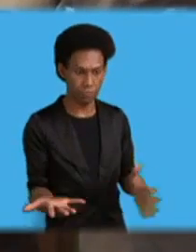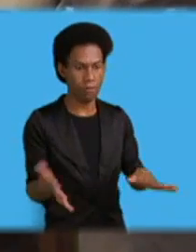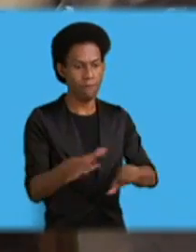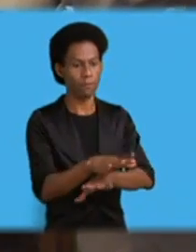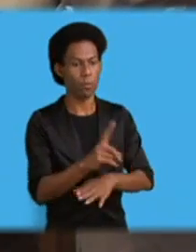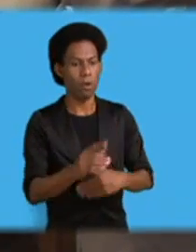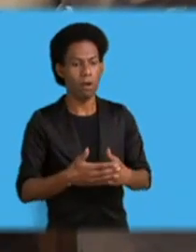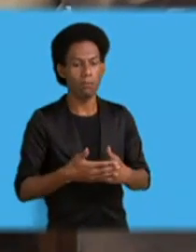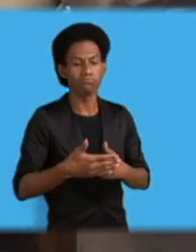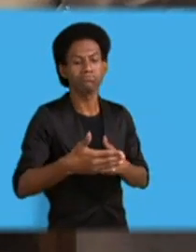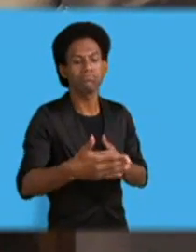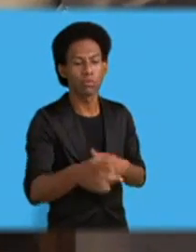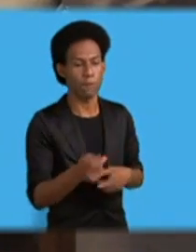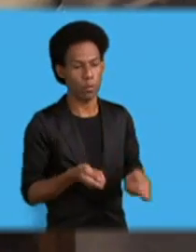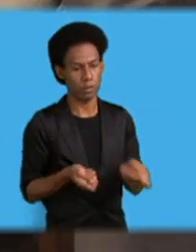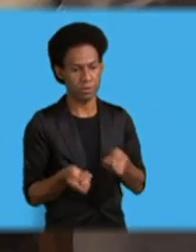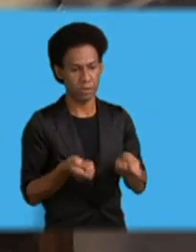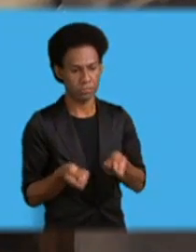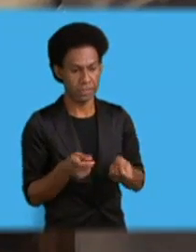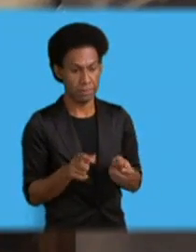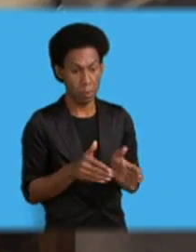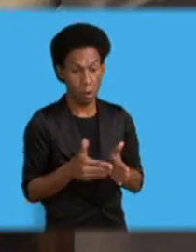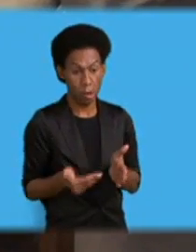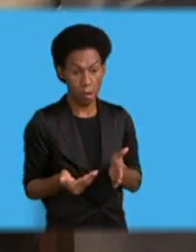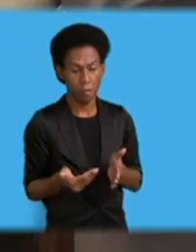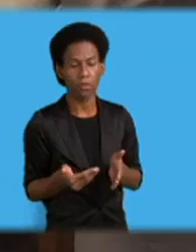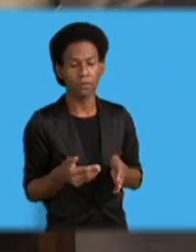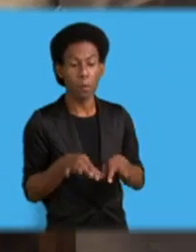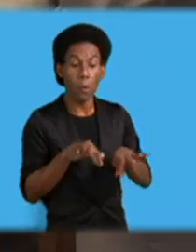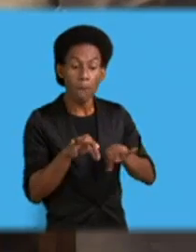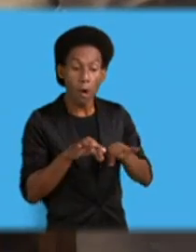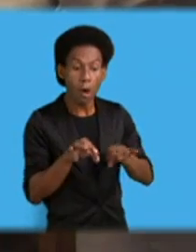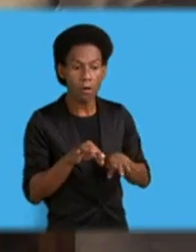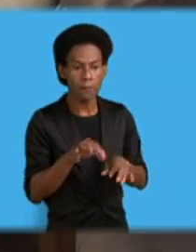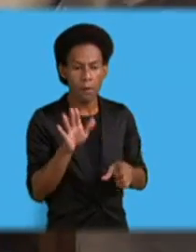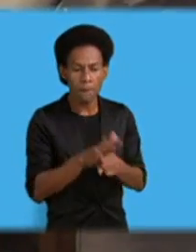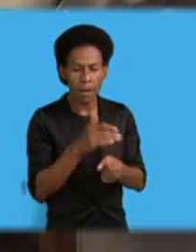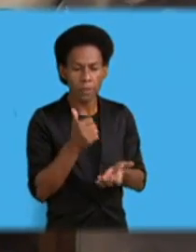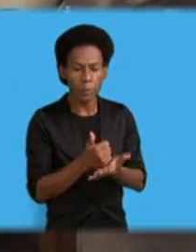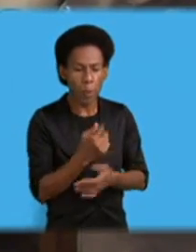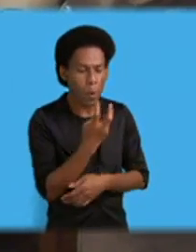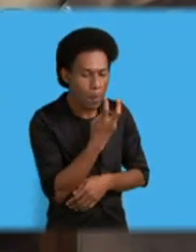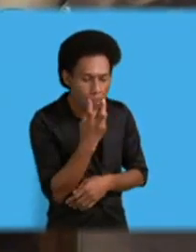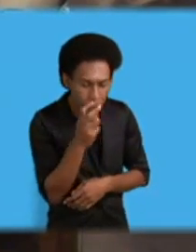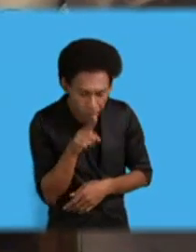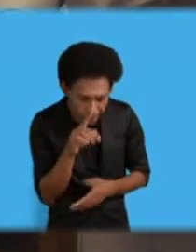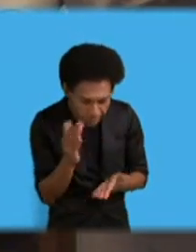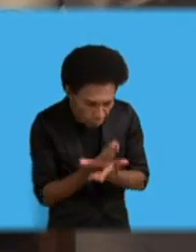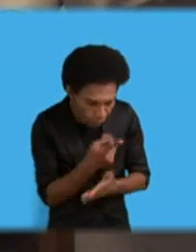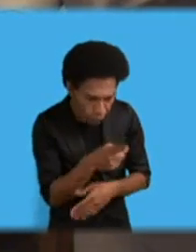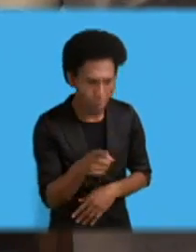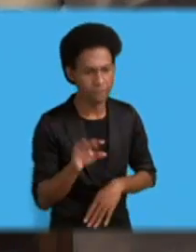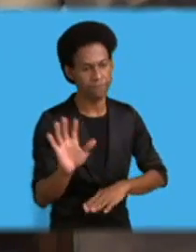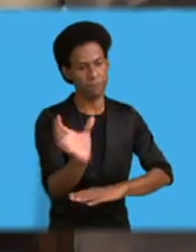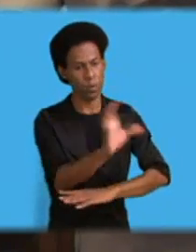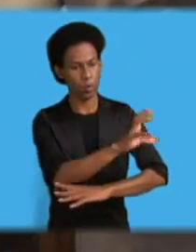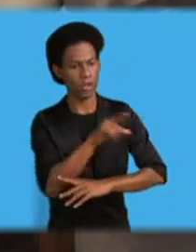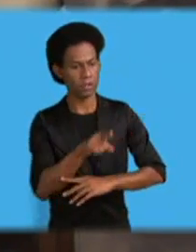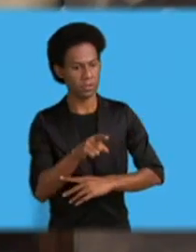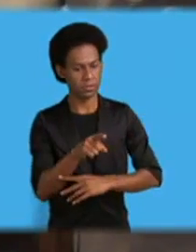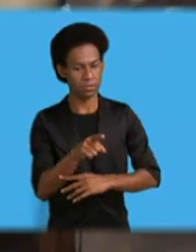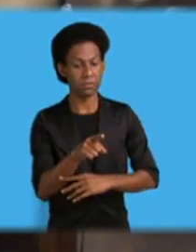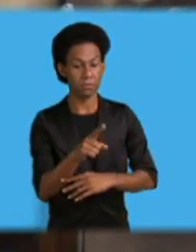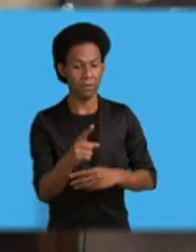Speaker, the current strategy to ensure long-term sustainability for my ministry are threefold.